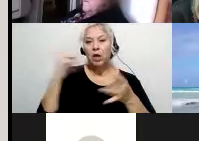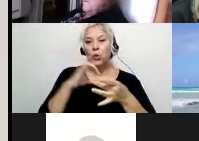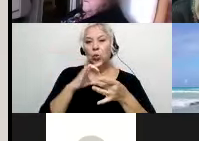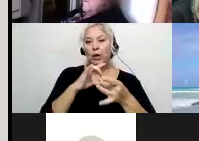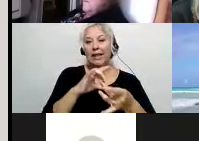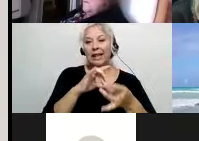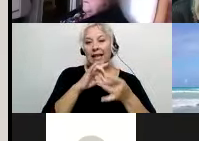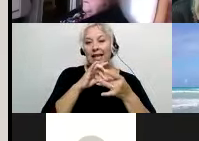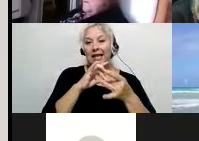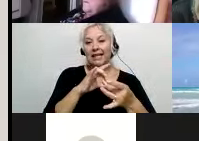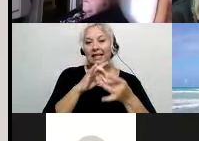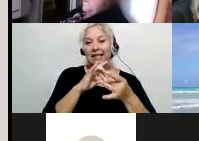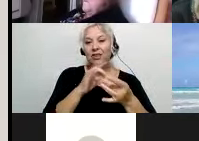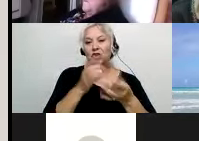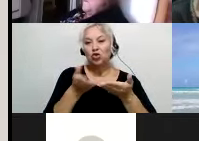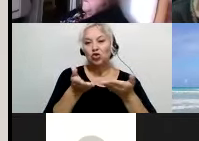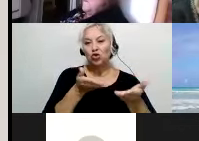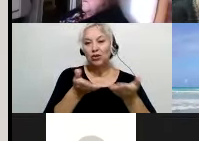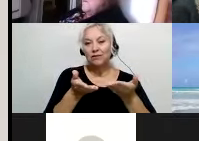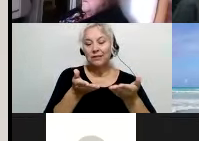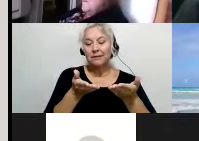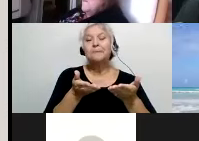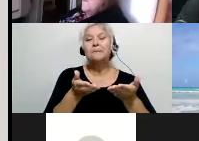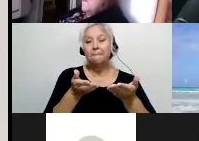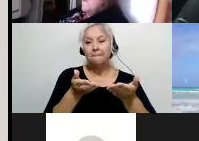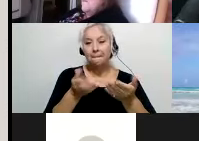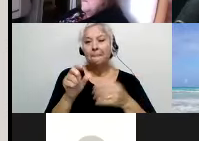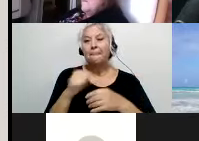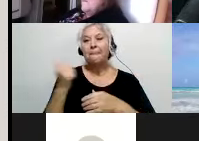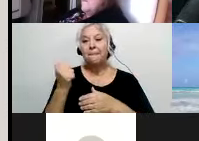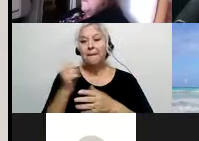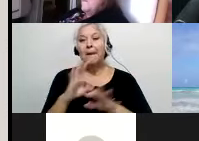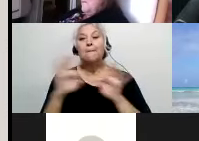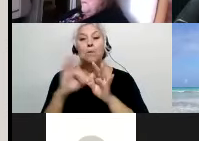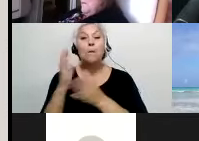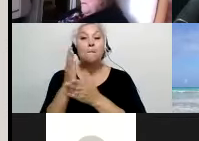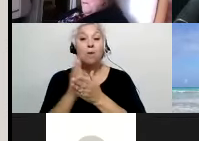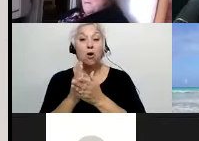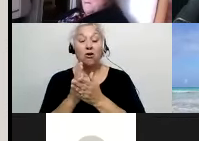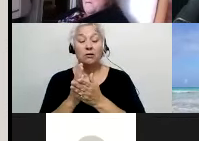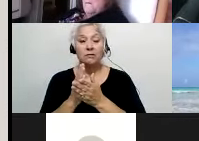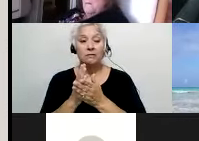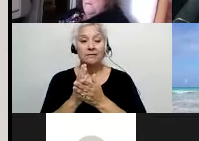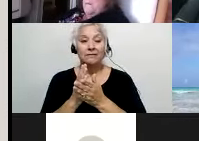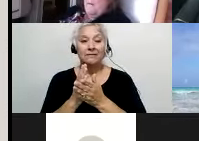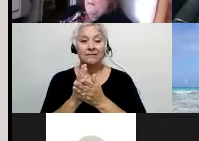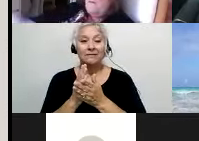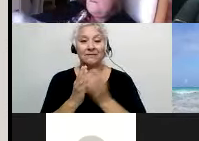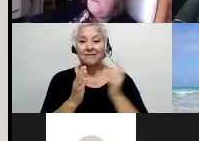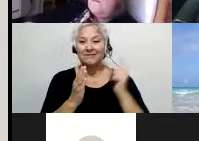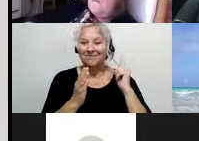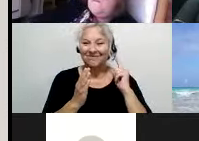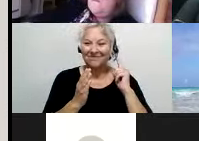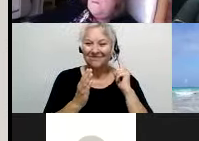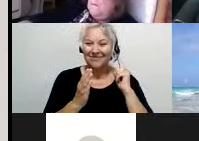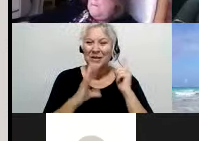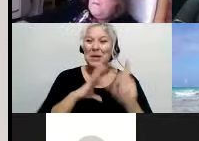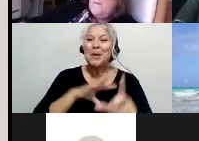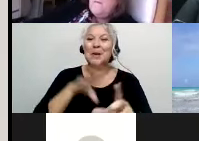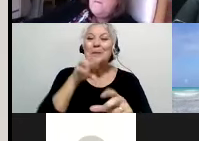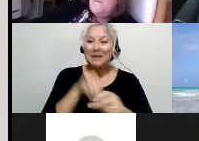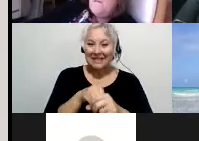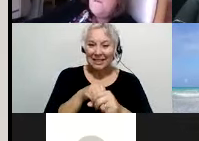things. Another important piece of that course of study is the participation